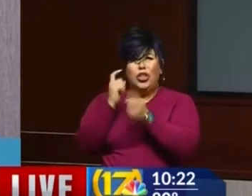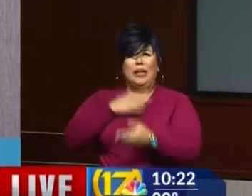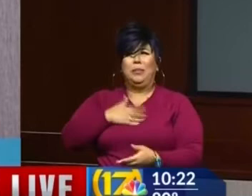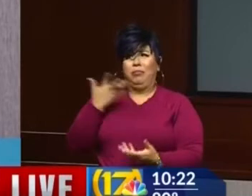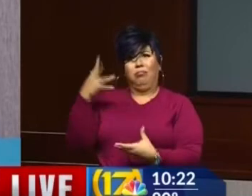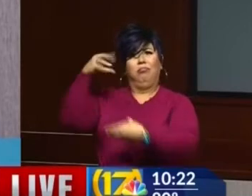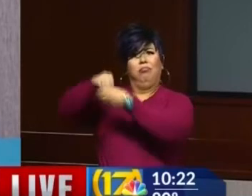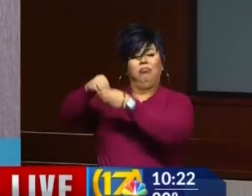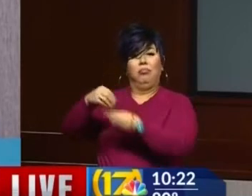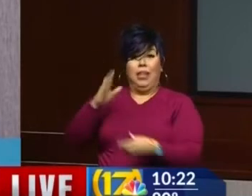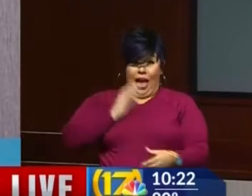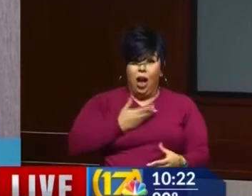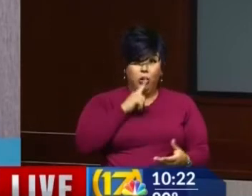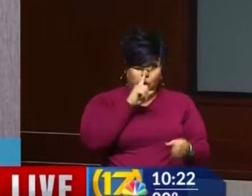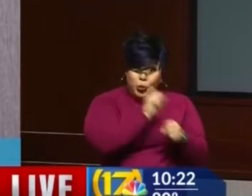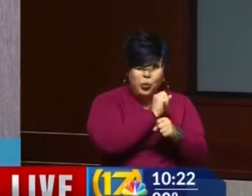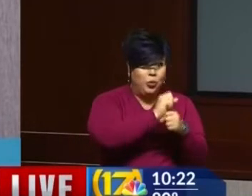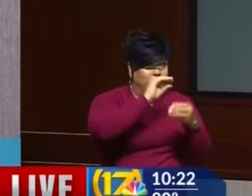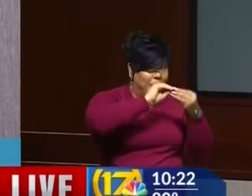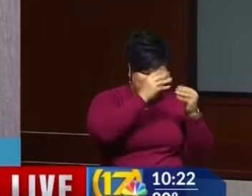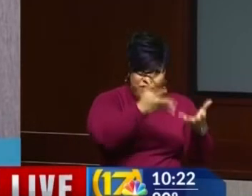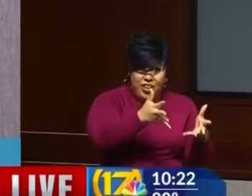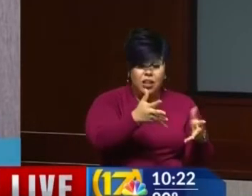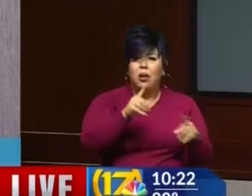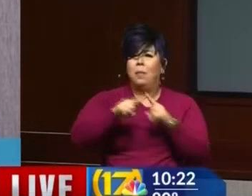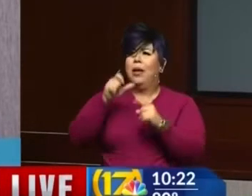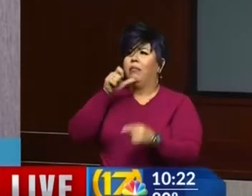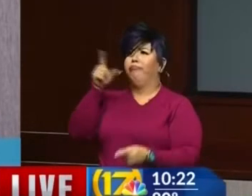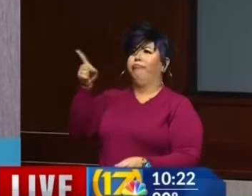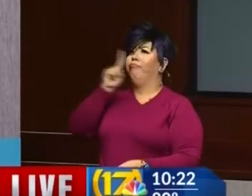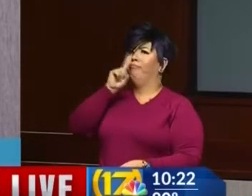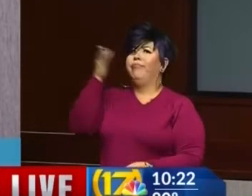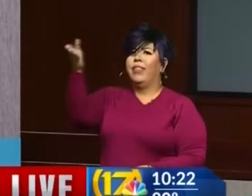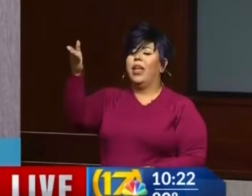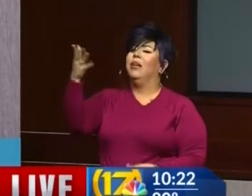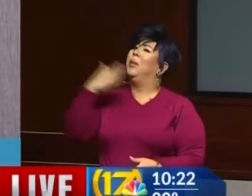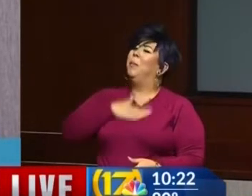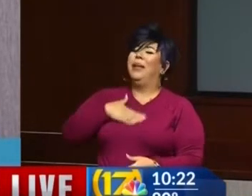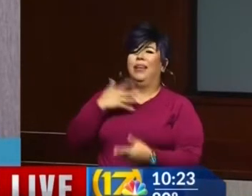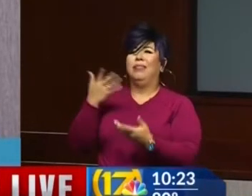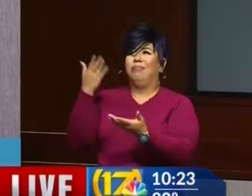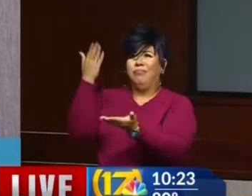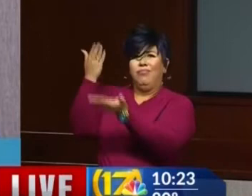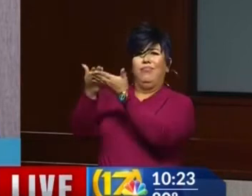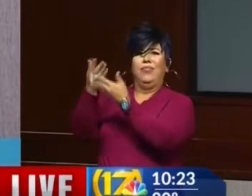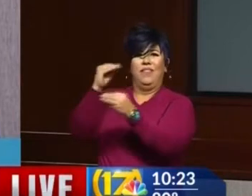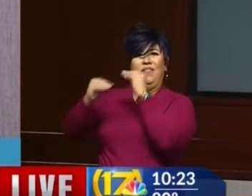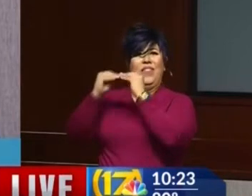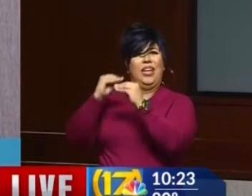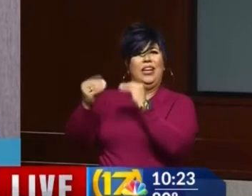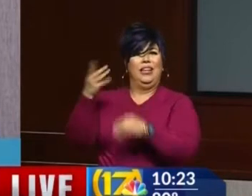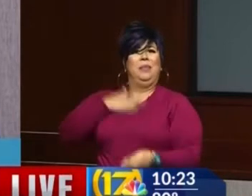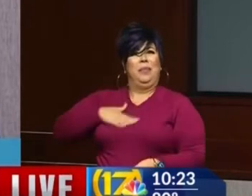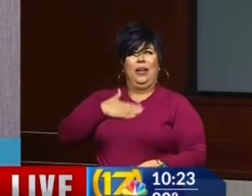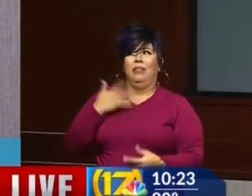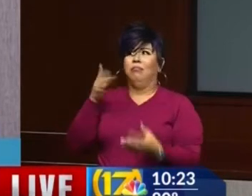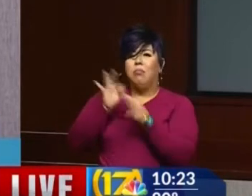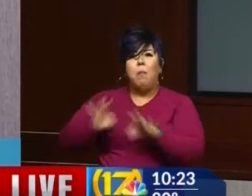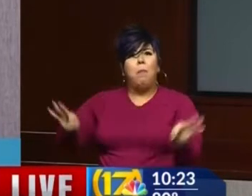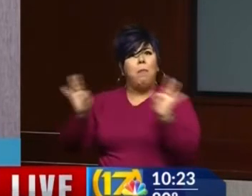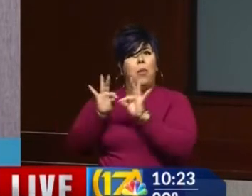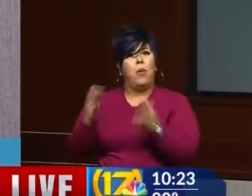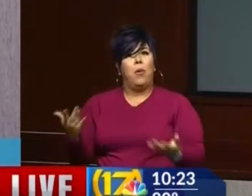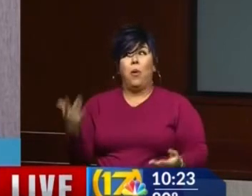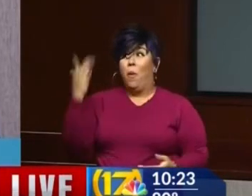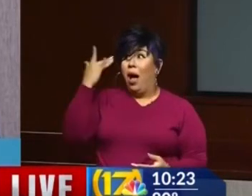are doing locally is accurately reflected in the data that you're collecting. This is important